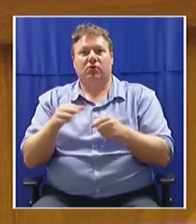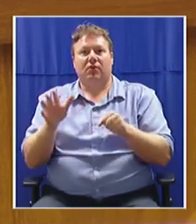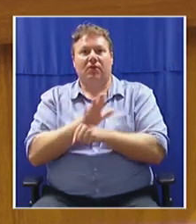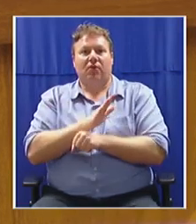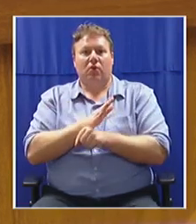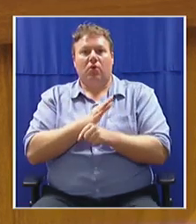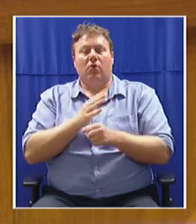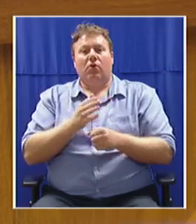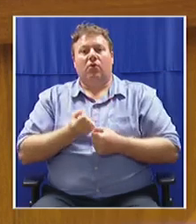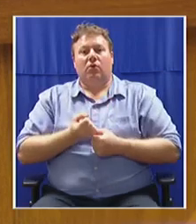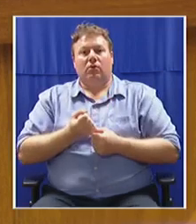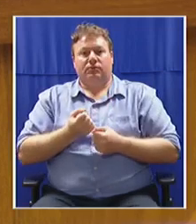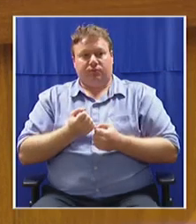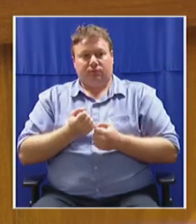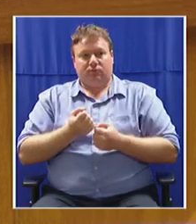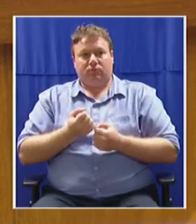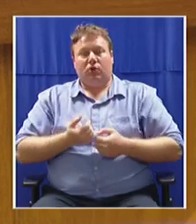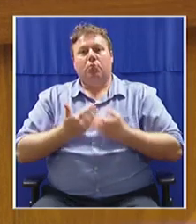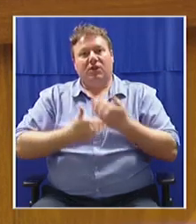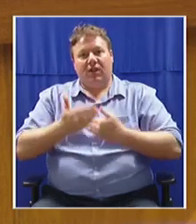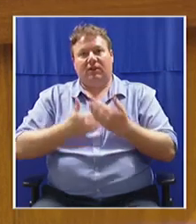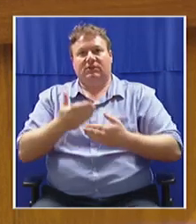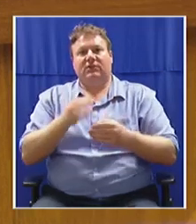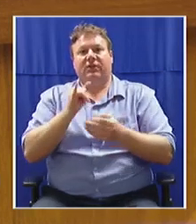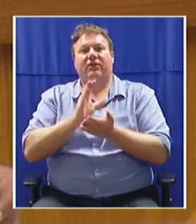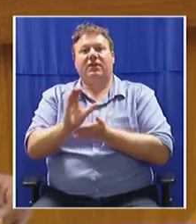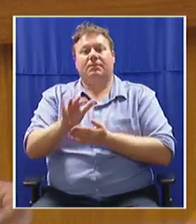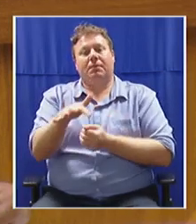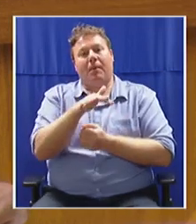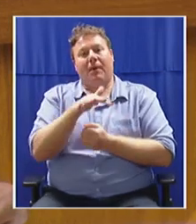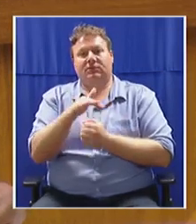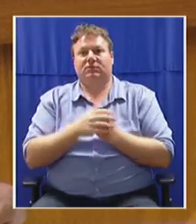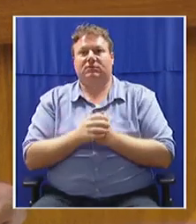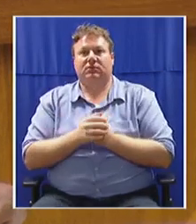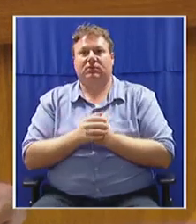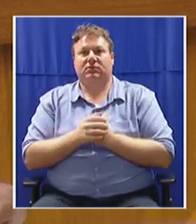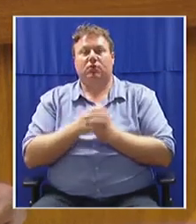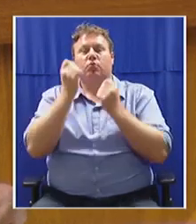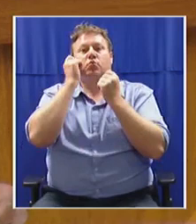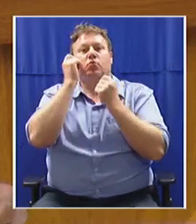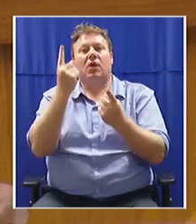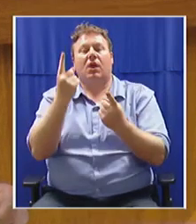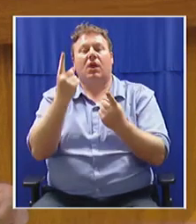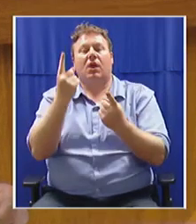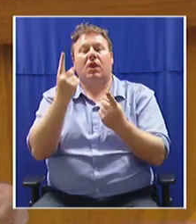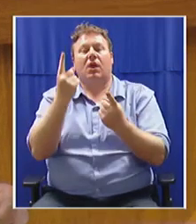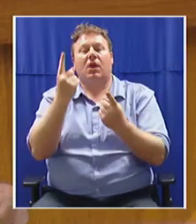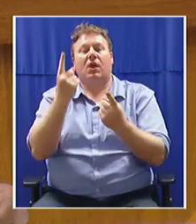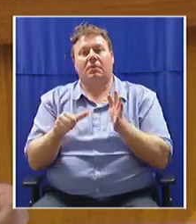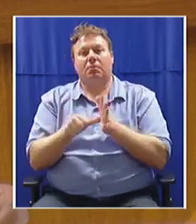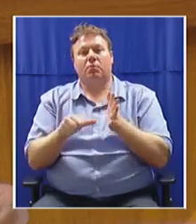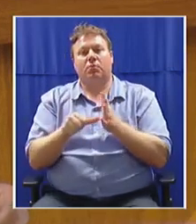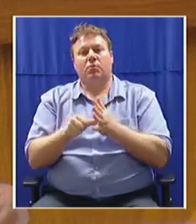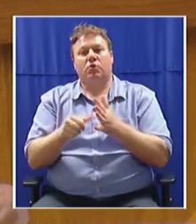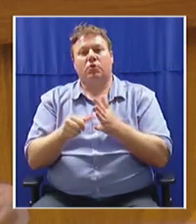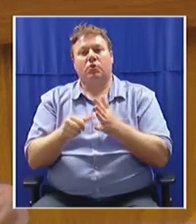productive investment hubs. This is in realization that some of the key challenges that are